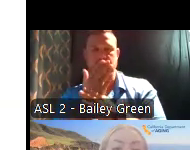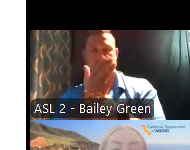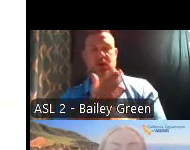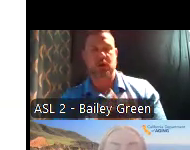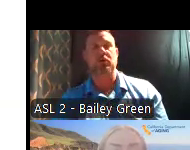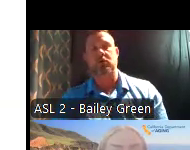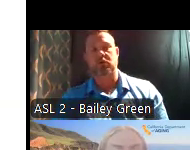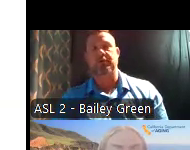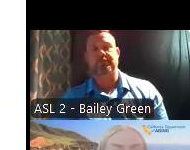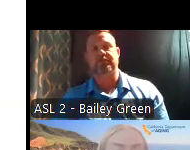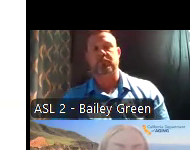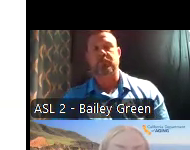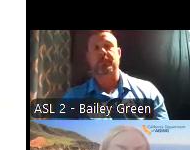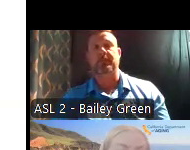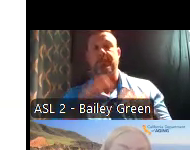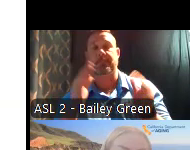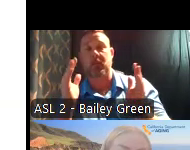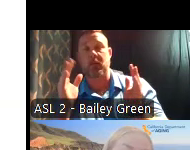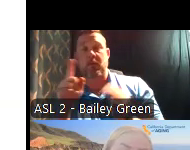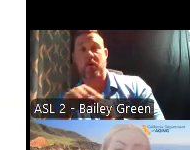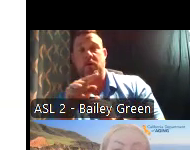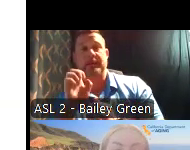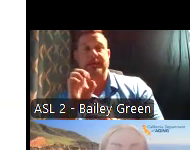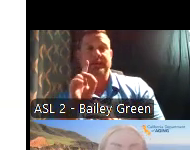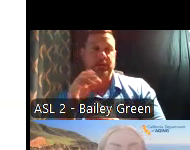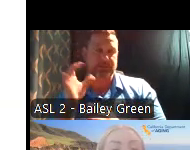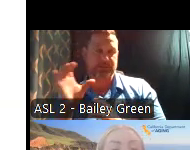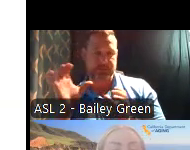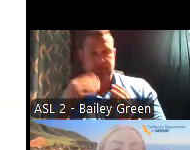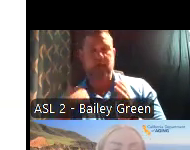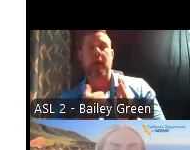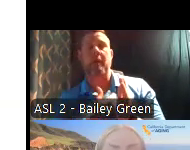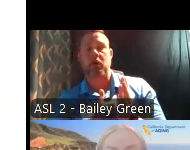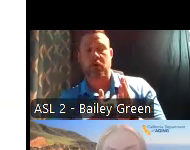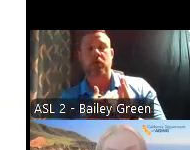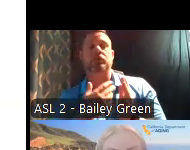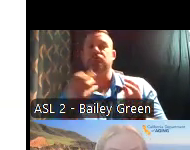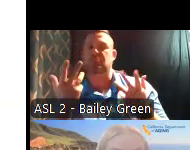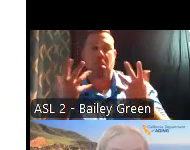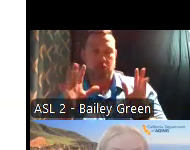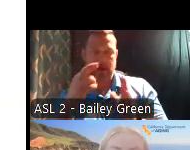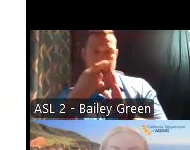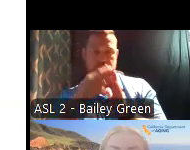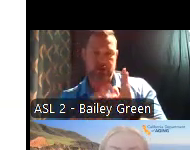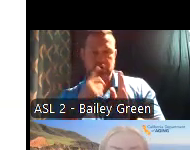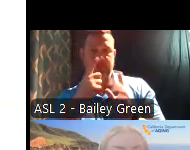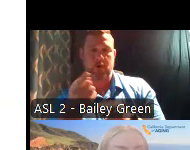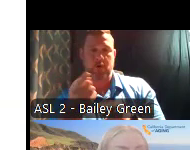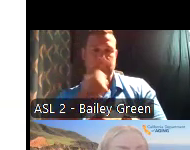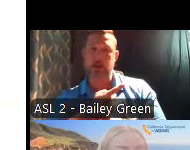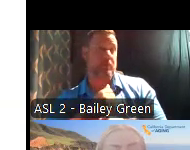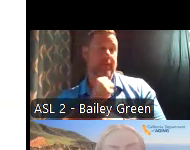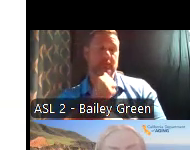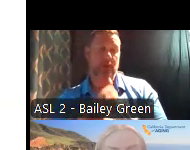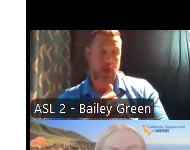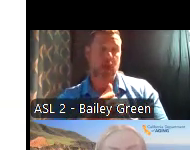today. Hopefully, all of you as EDJCC committee members are already registered for the day, but if you're not, this is